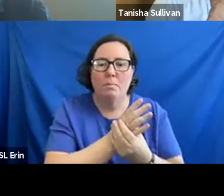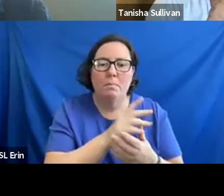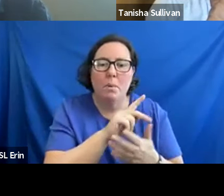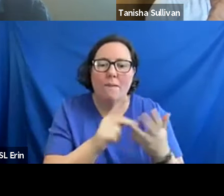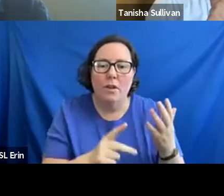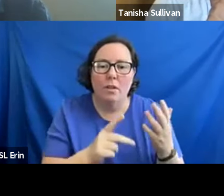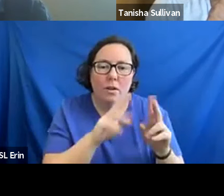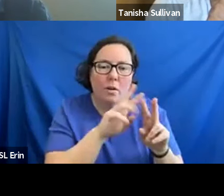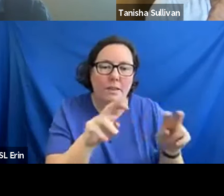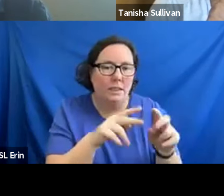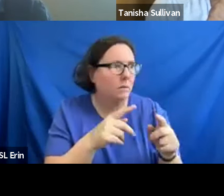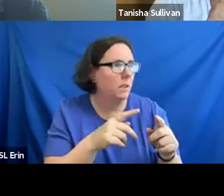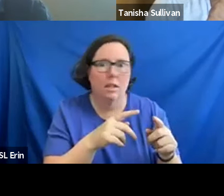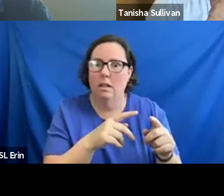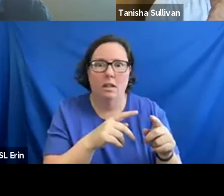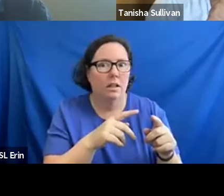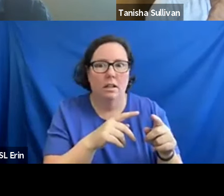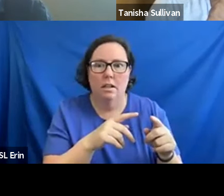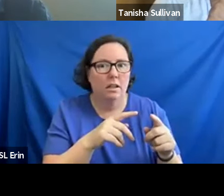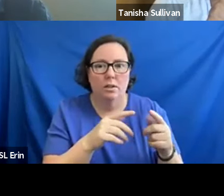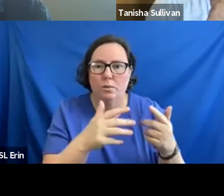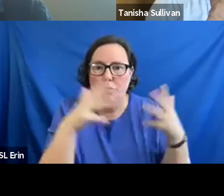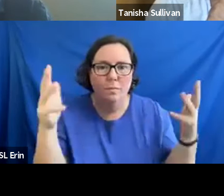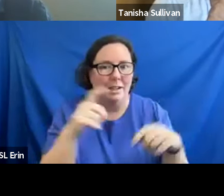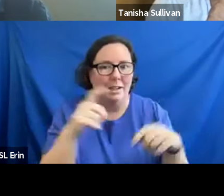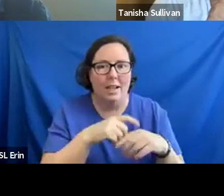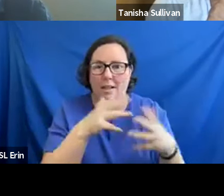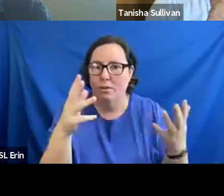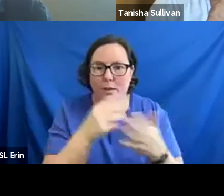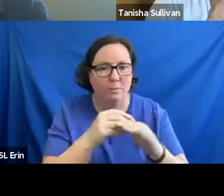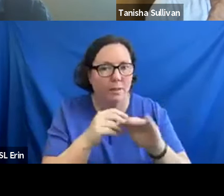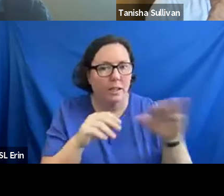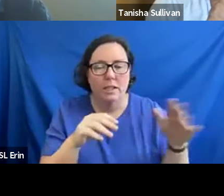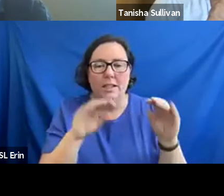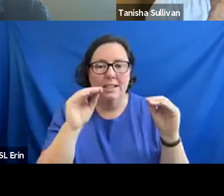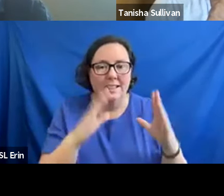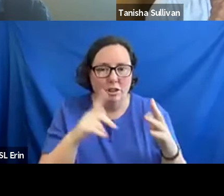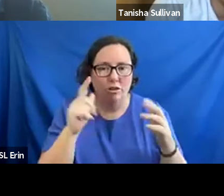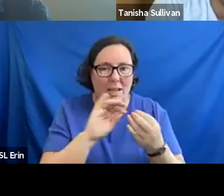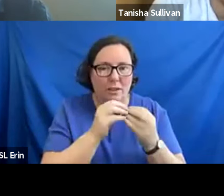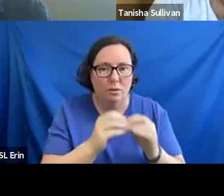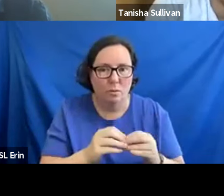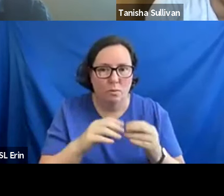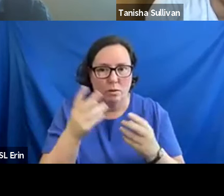couldn't afford performance assessment that had to be scored by teachers to work with